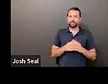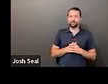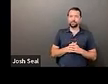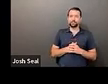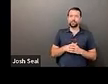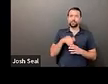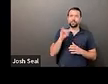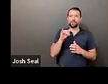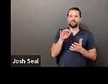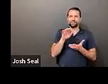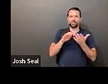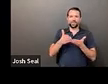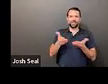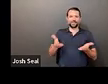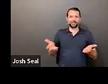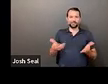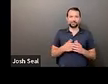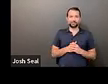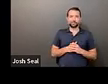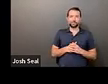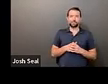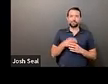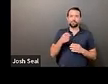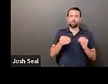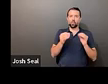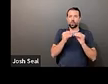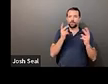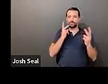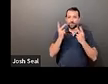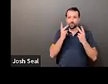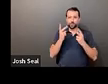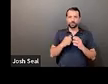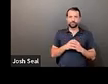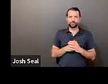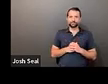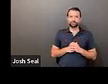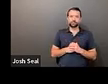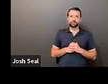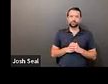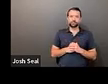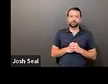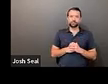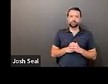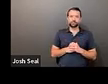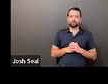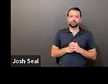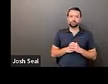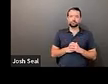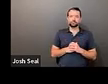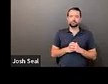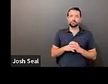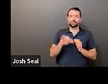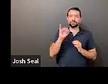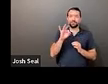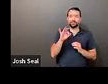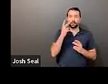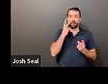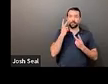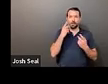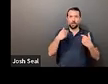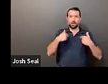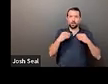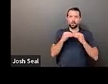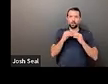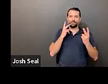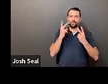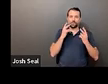visual representation of that same process. So if you're more visual, which I am, this is just another way to